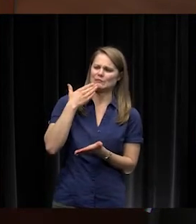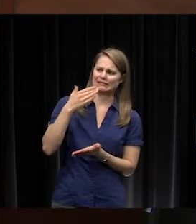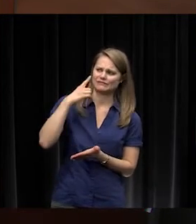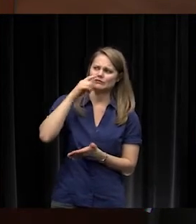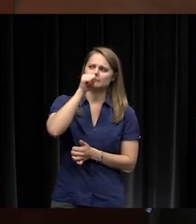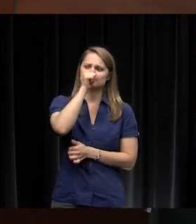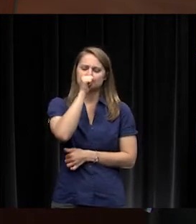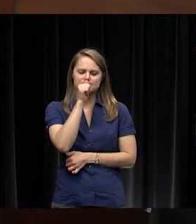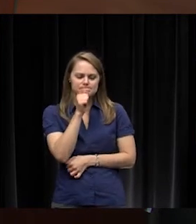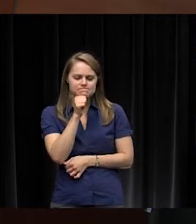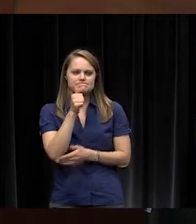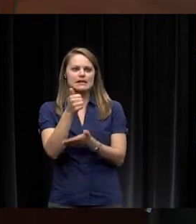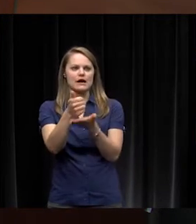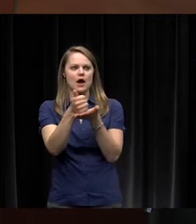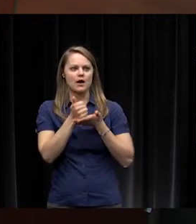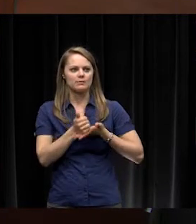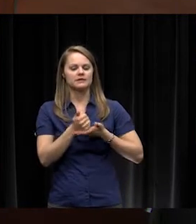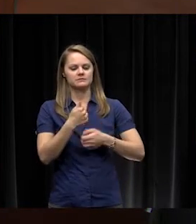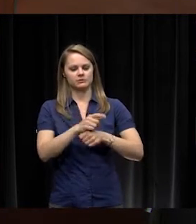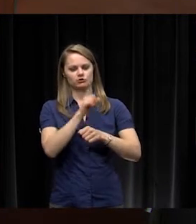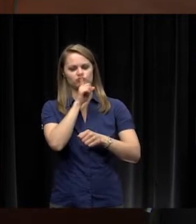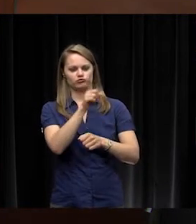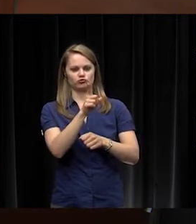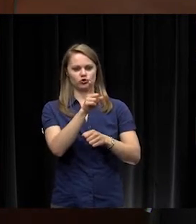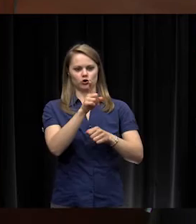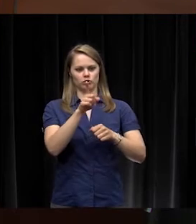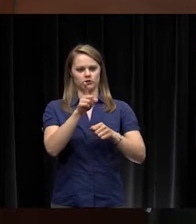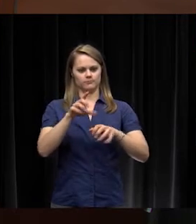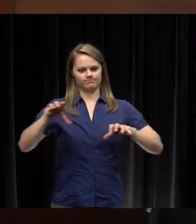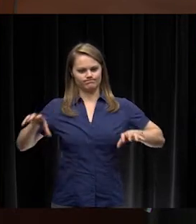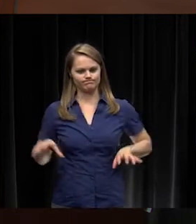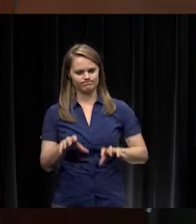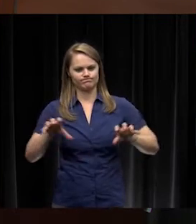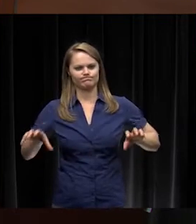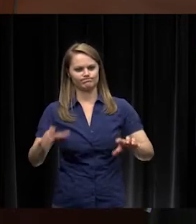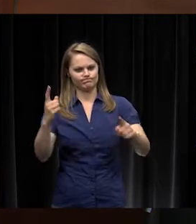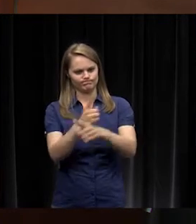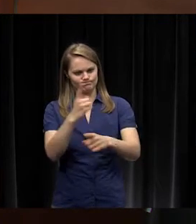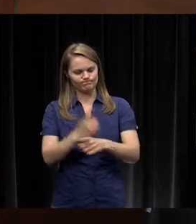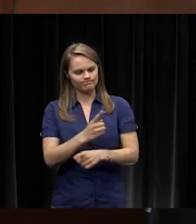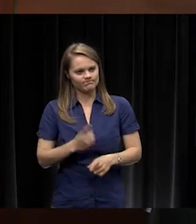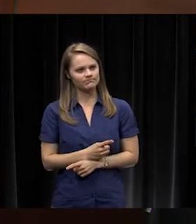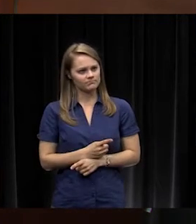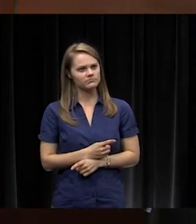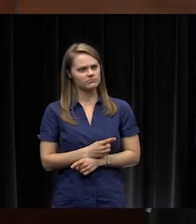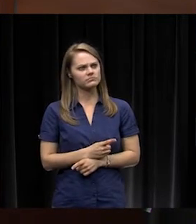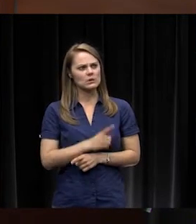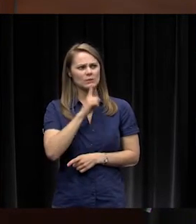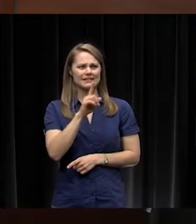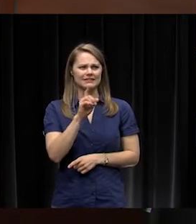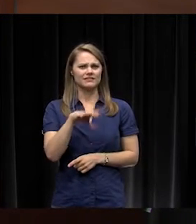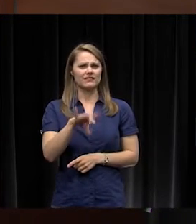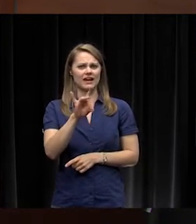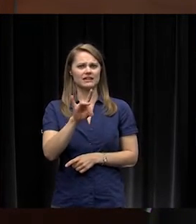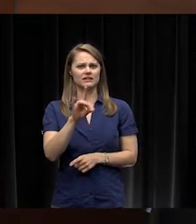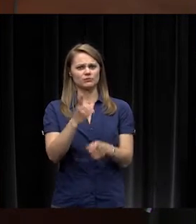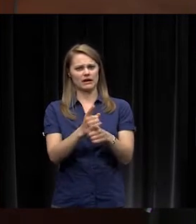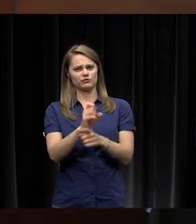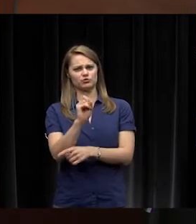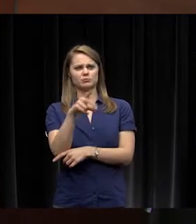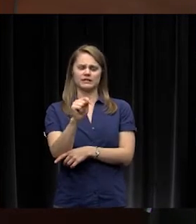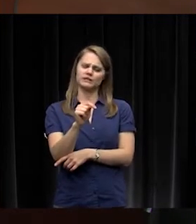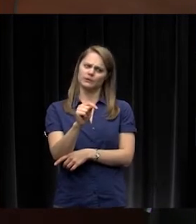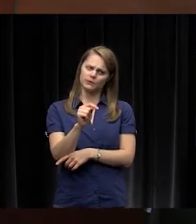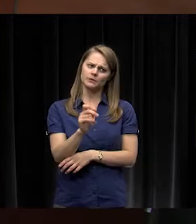and helping us as we make sure that we're doing everything. As I said, this is very important for the board, very important for the district, very important